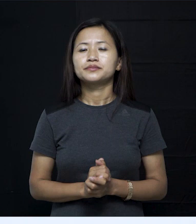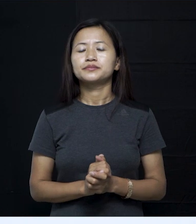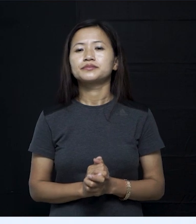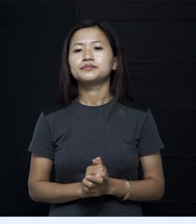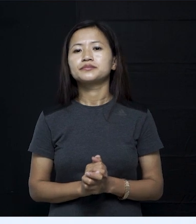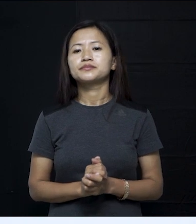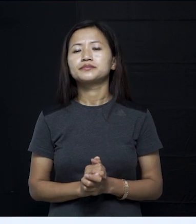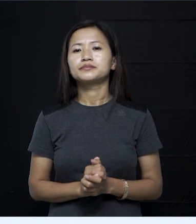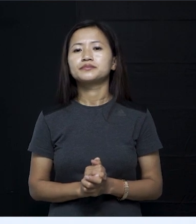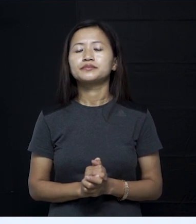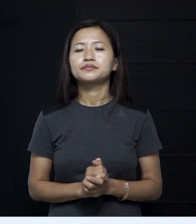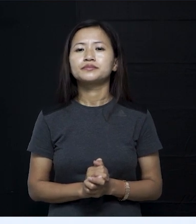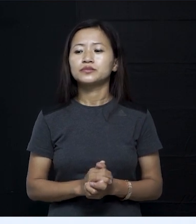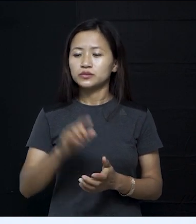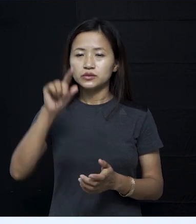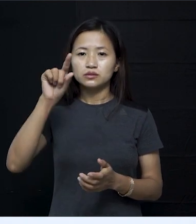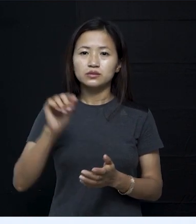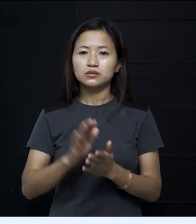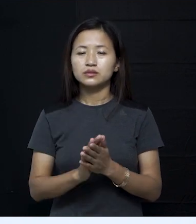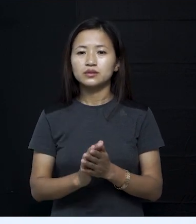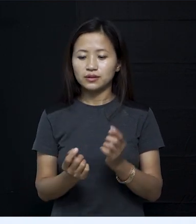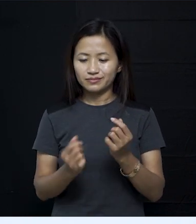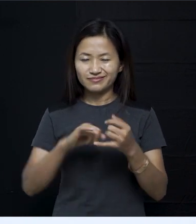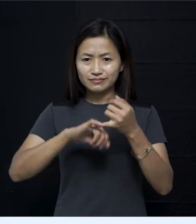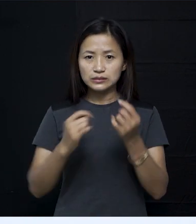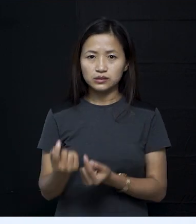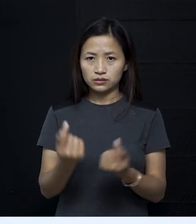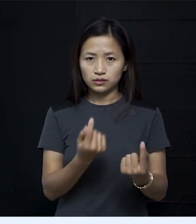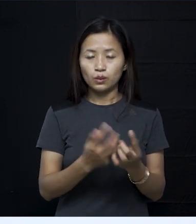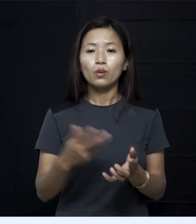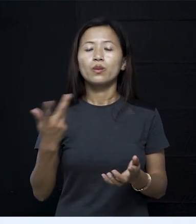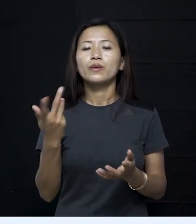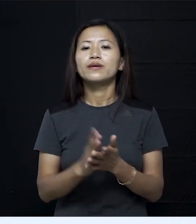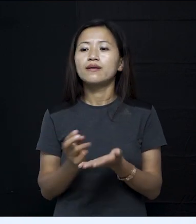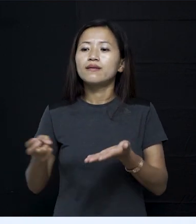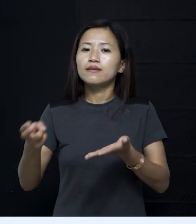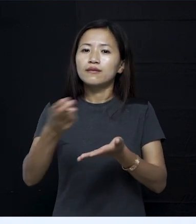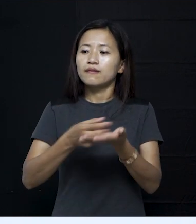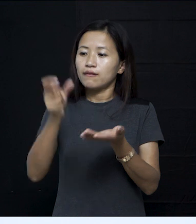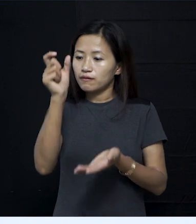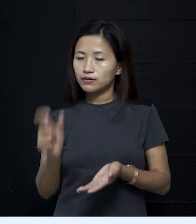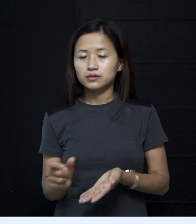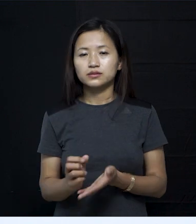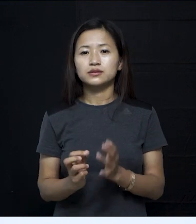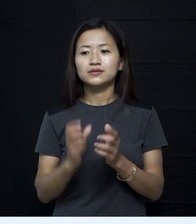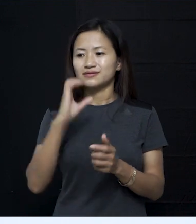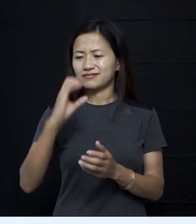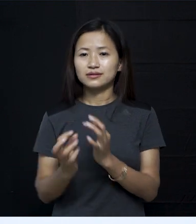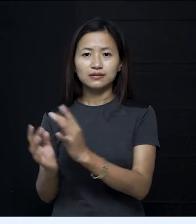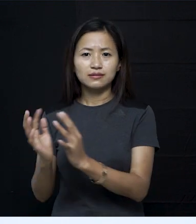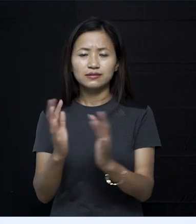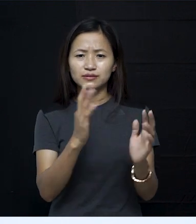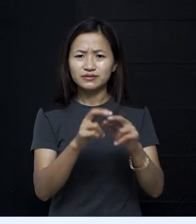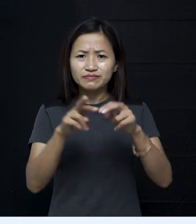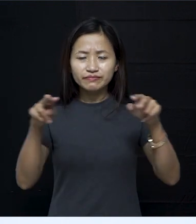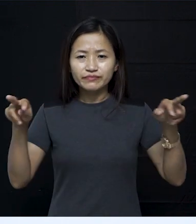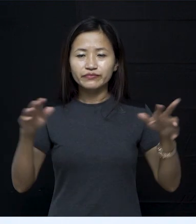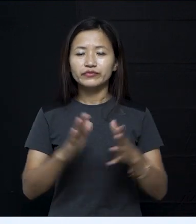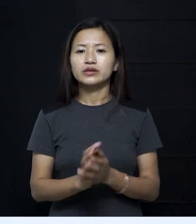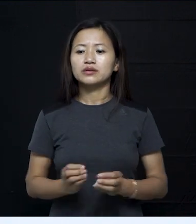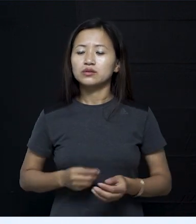holding, so holding means field. Okay, so their field will be small. Okay, it is small because they are doing it only